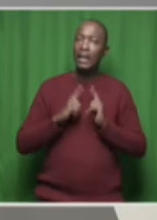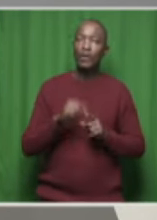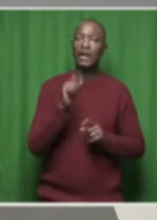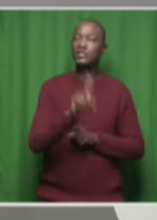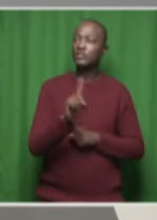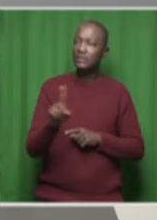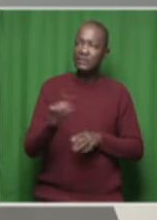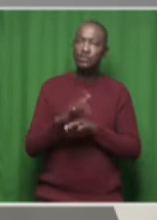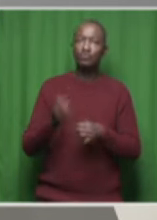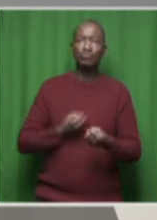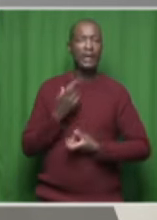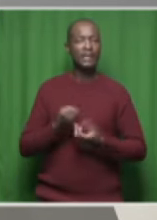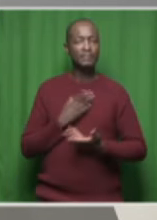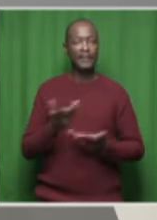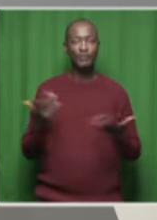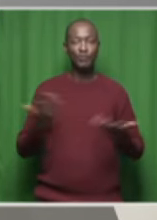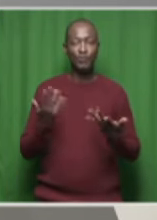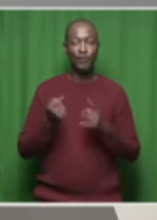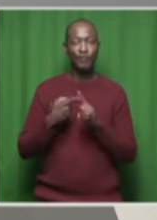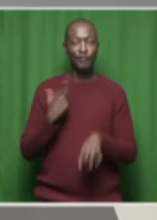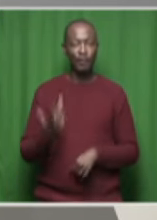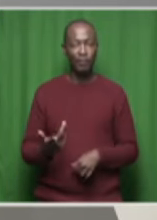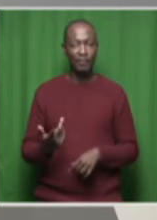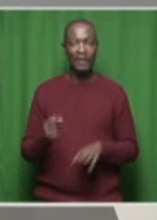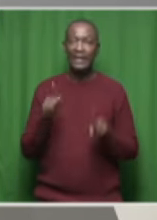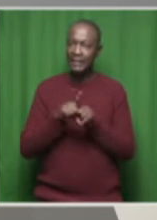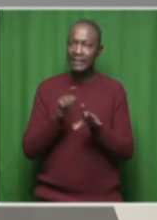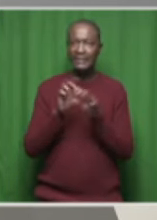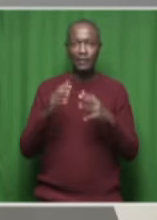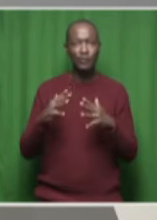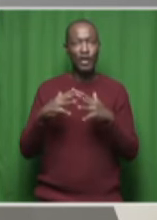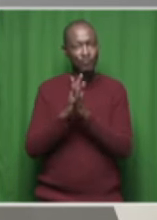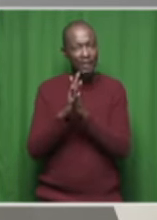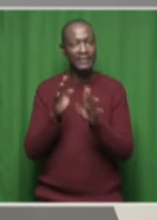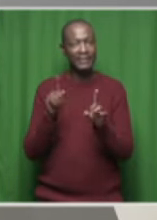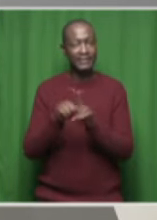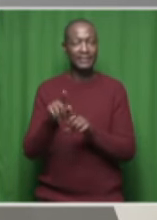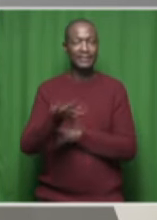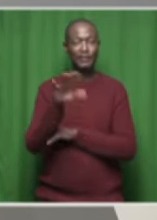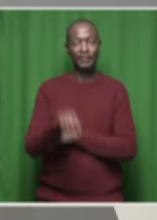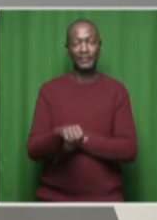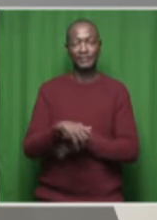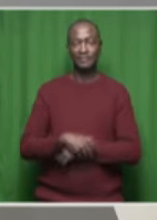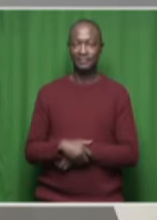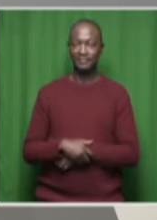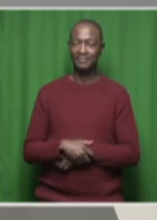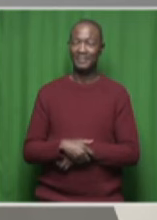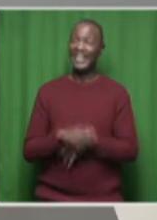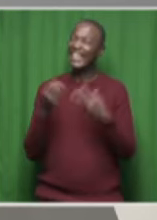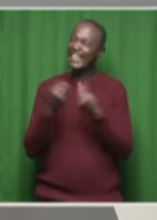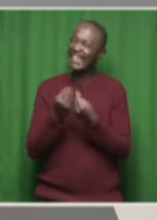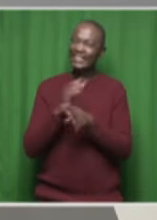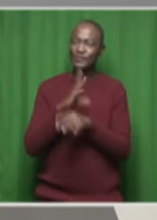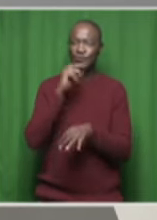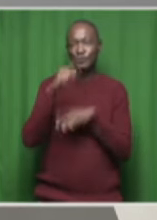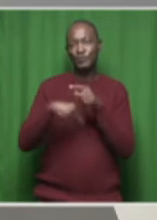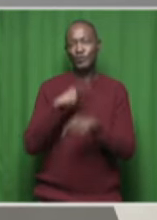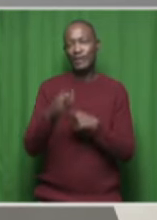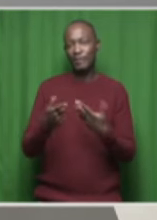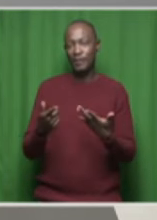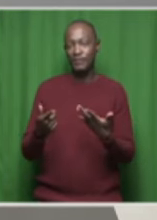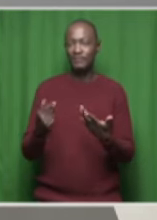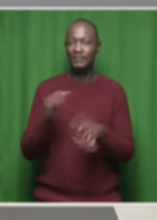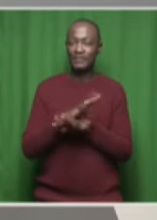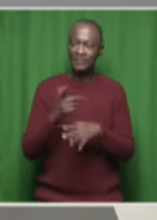from, yet we are united as South Africans. Mm-hmm. So, you know, the things we don't talk about on the coat of arms of